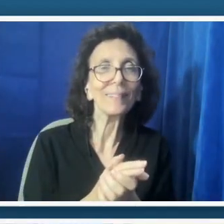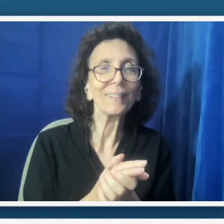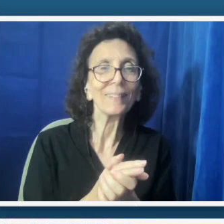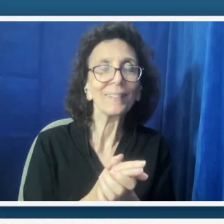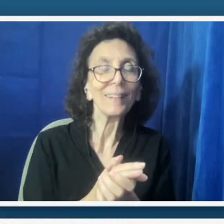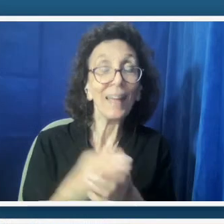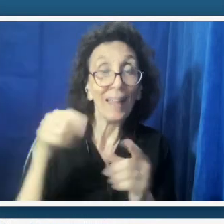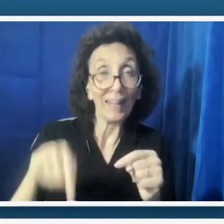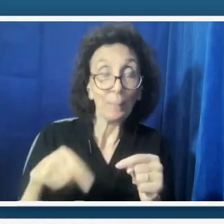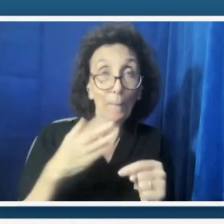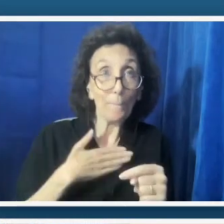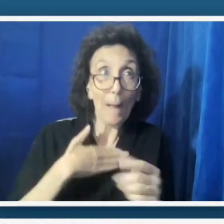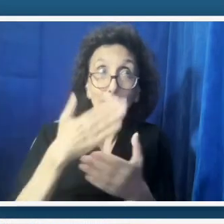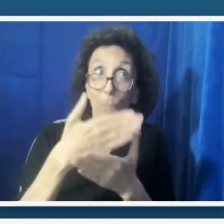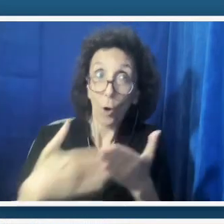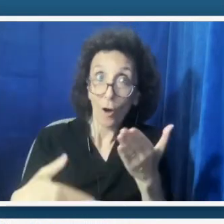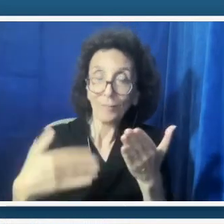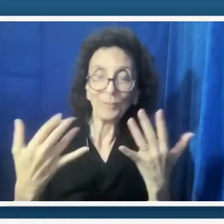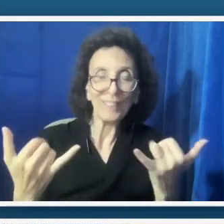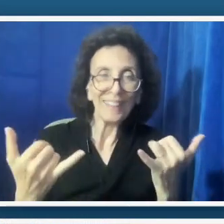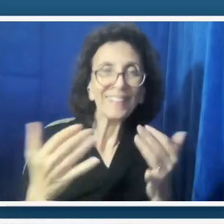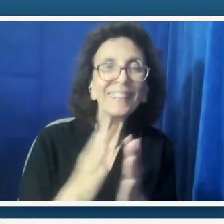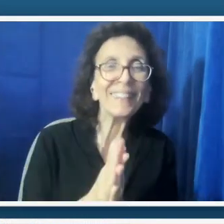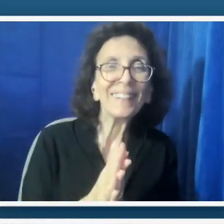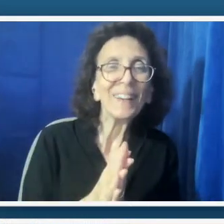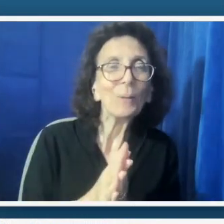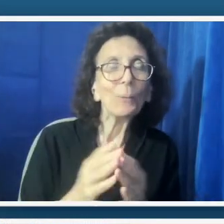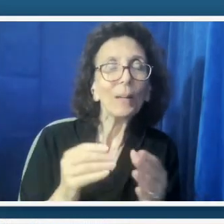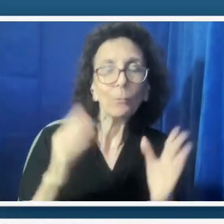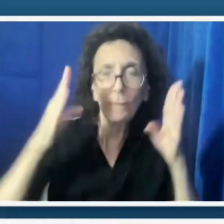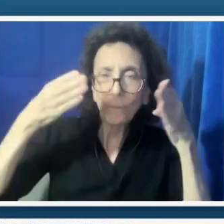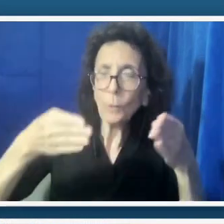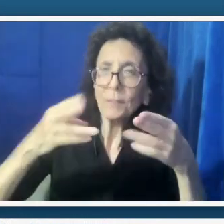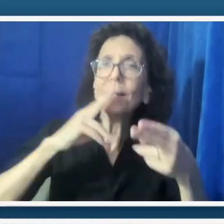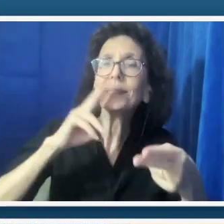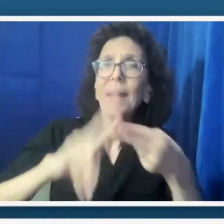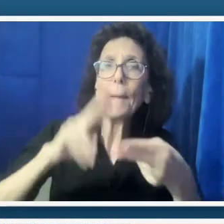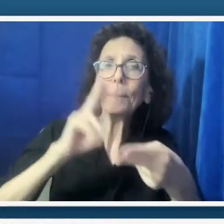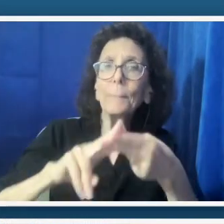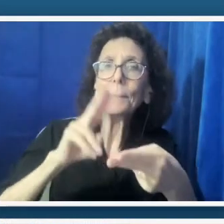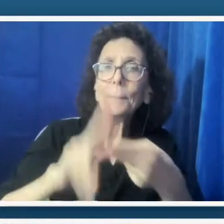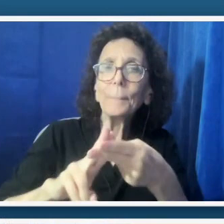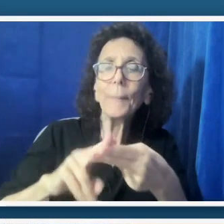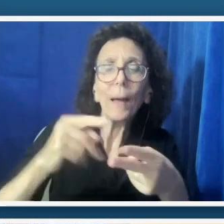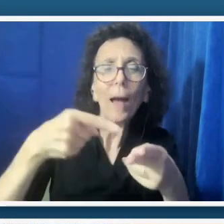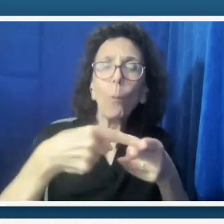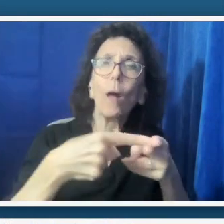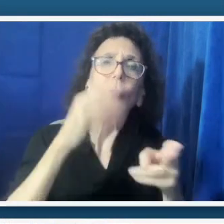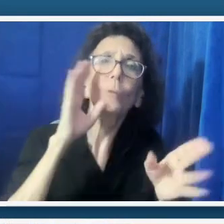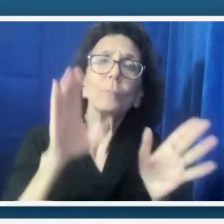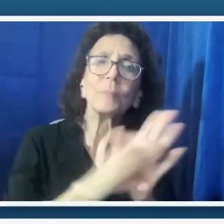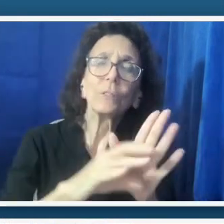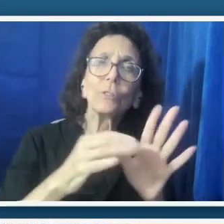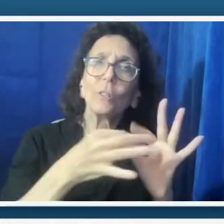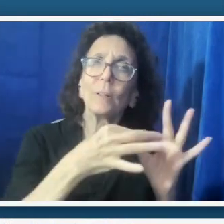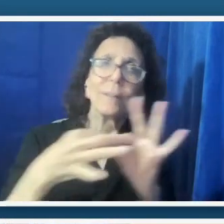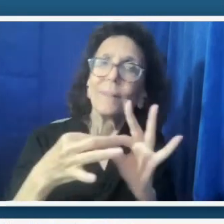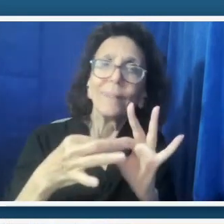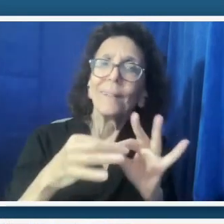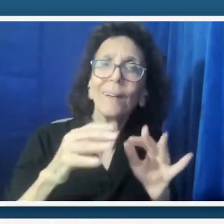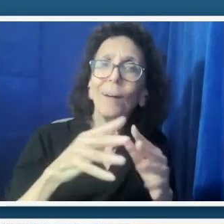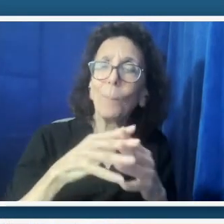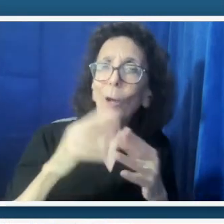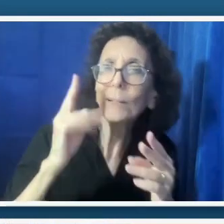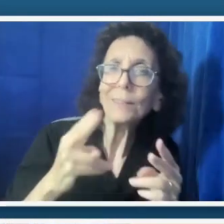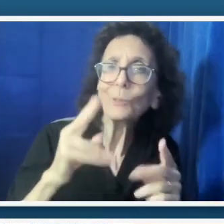of our session today, we will be exploring postage stamps and what the images conveyed on them tell us about American history, culture, and values.